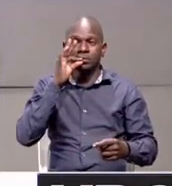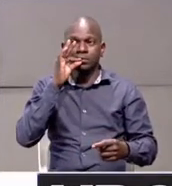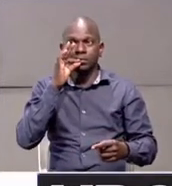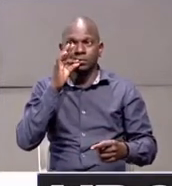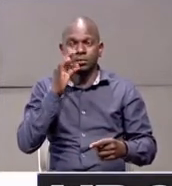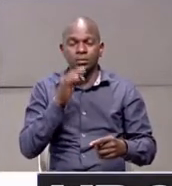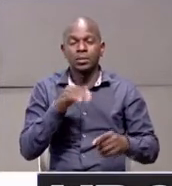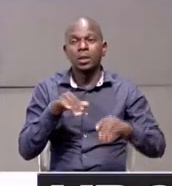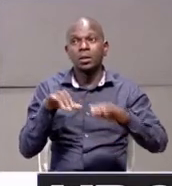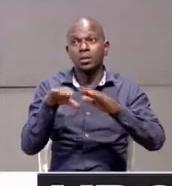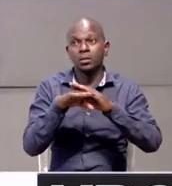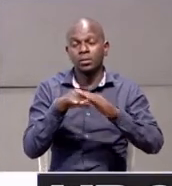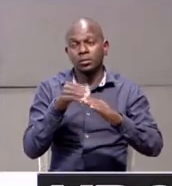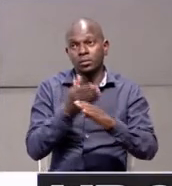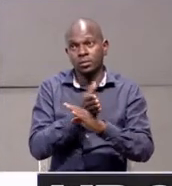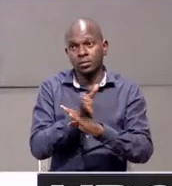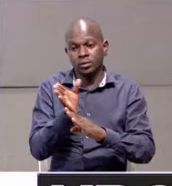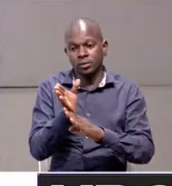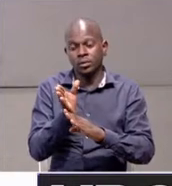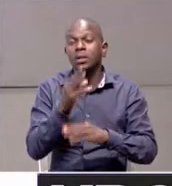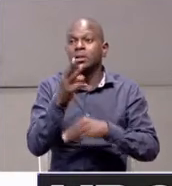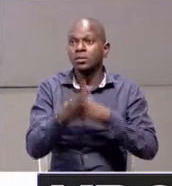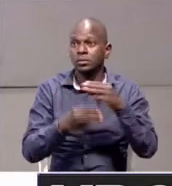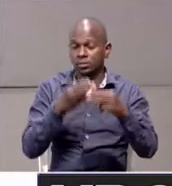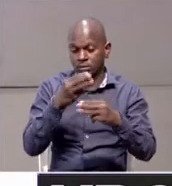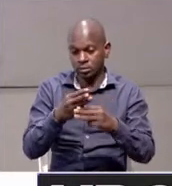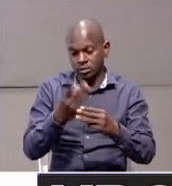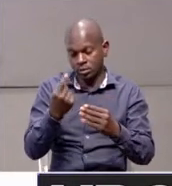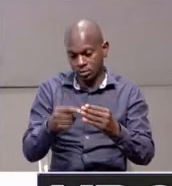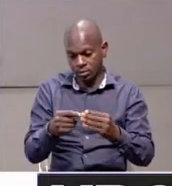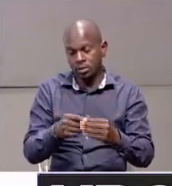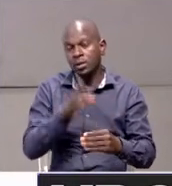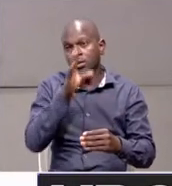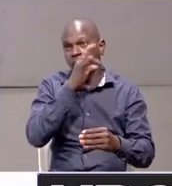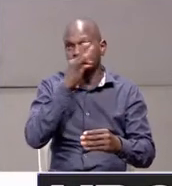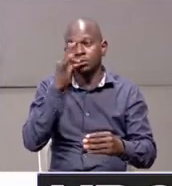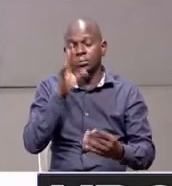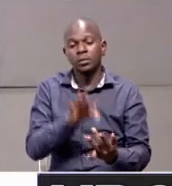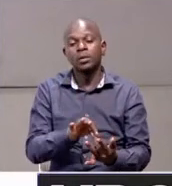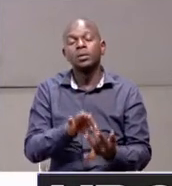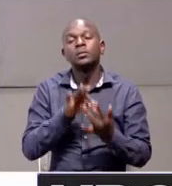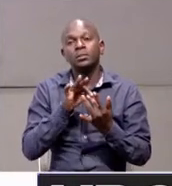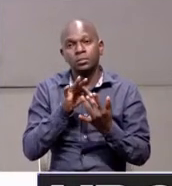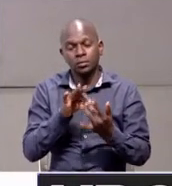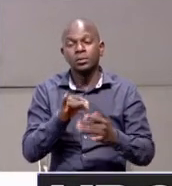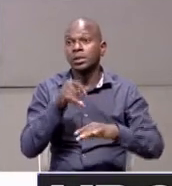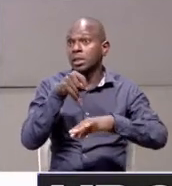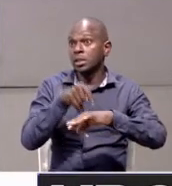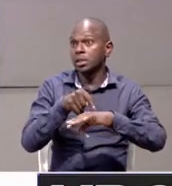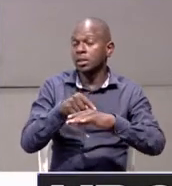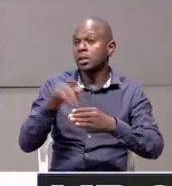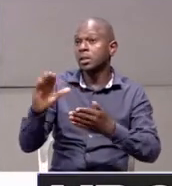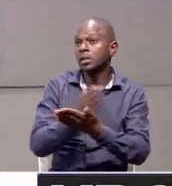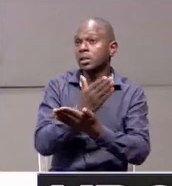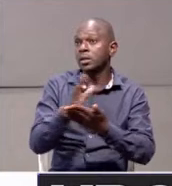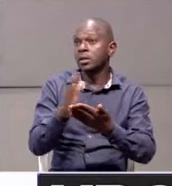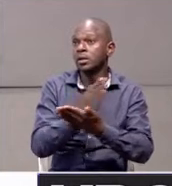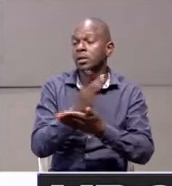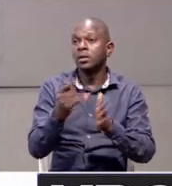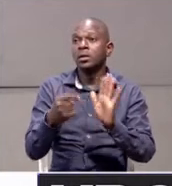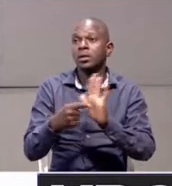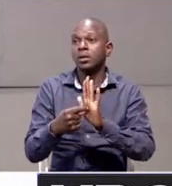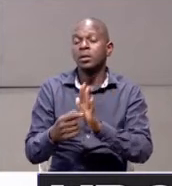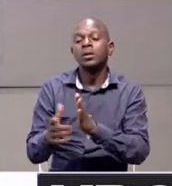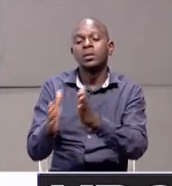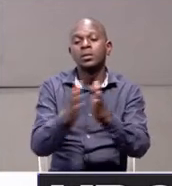expressed in a single word, sharing. This is what makes Ramadan a special time. Sharing is symbolized by coming